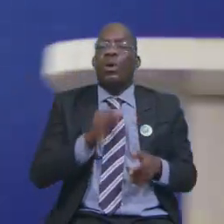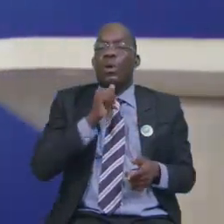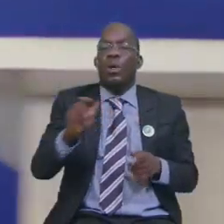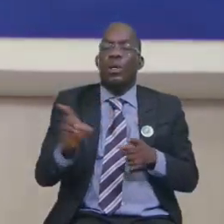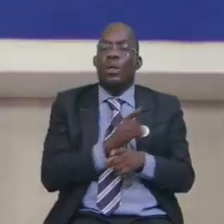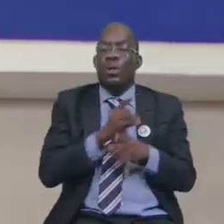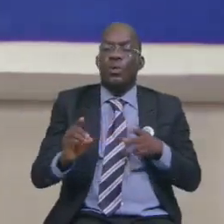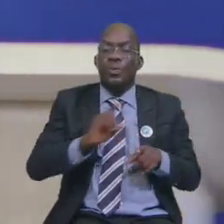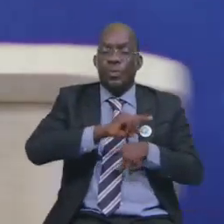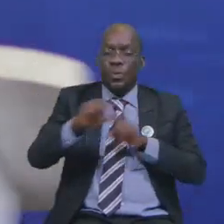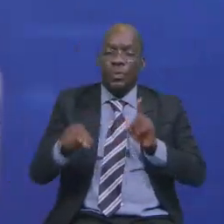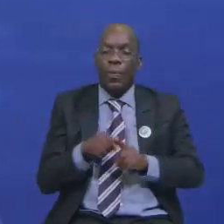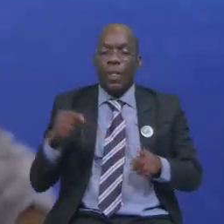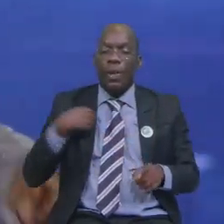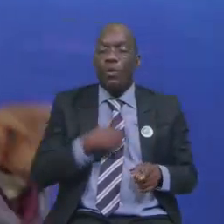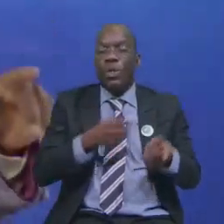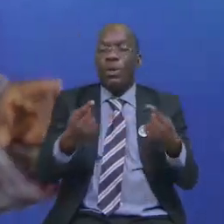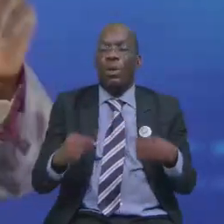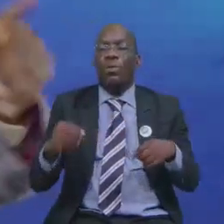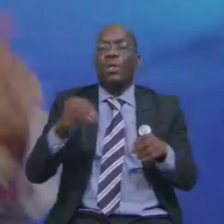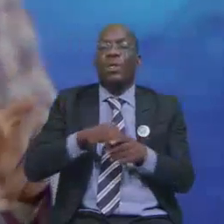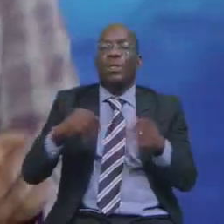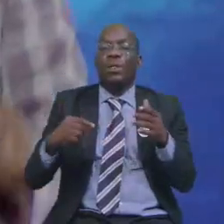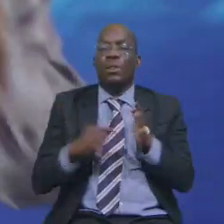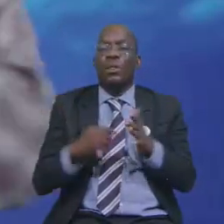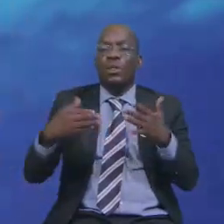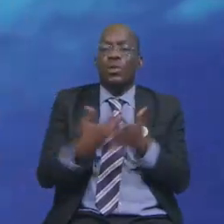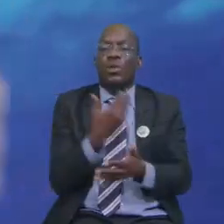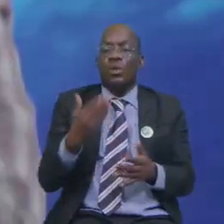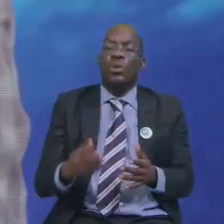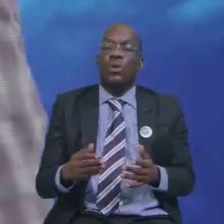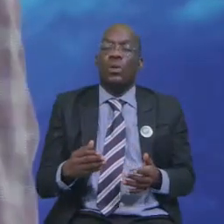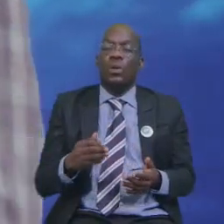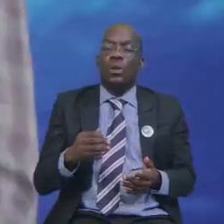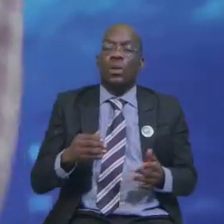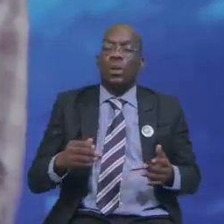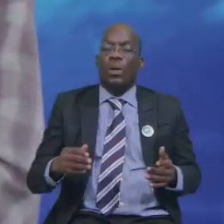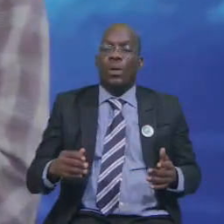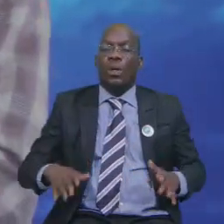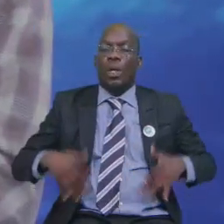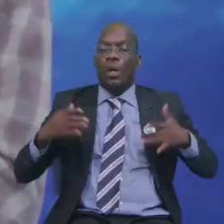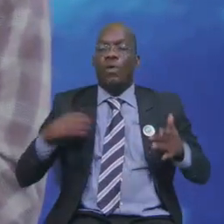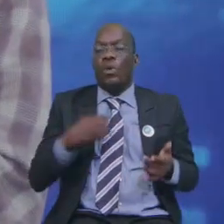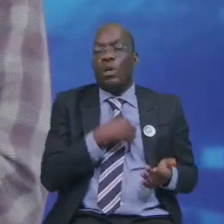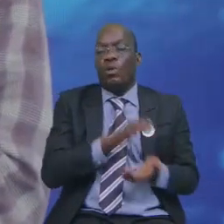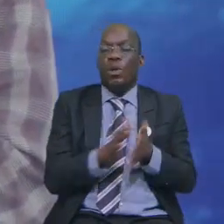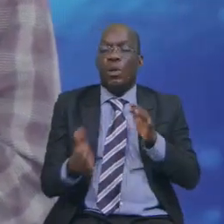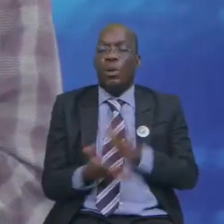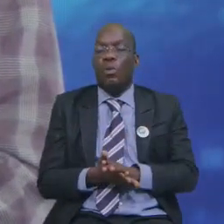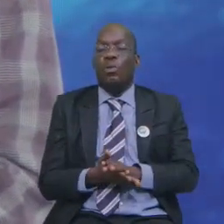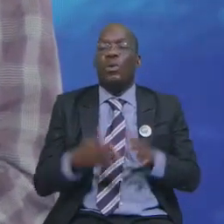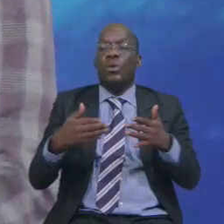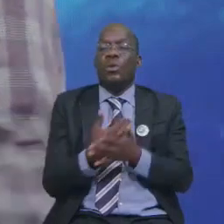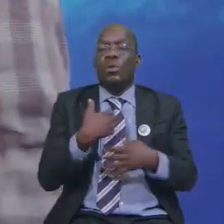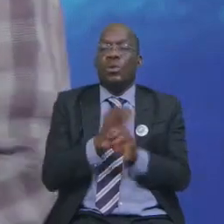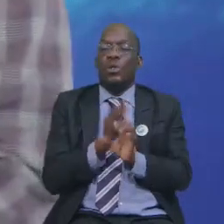we come in this new life and we become new creatures in Christ, new discipline in